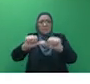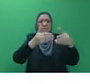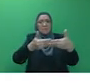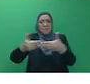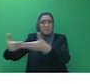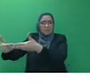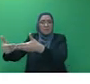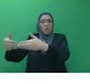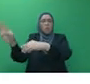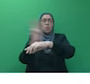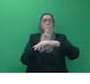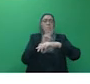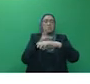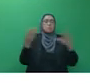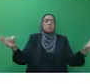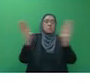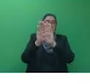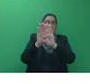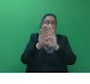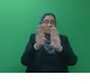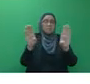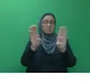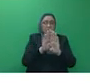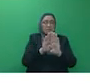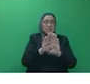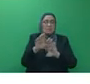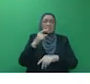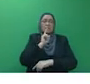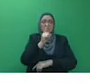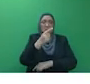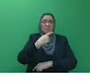i wish that we can get back as fast as possible because cinema is